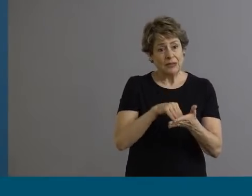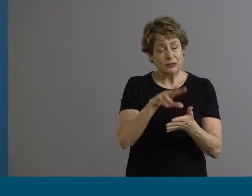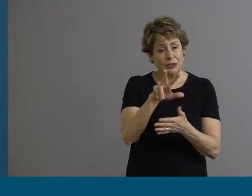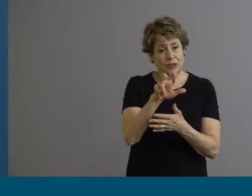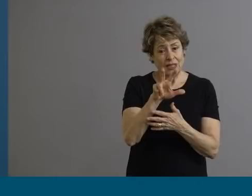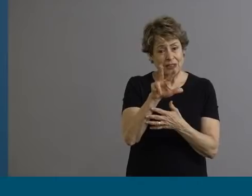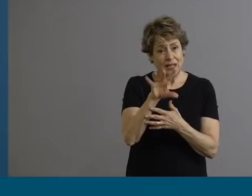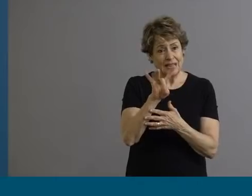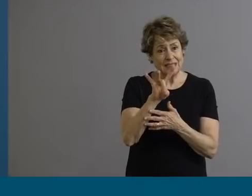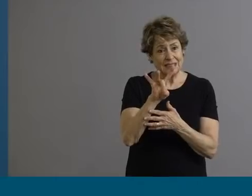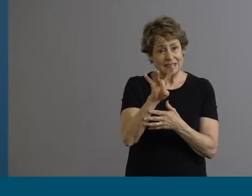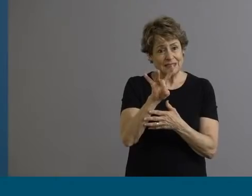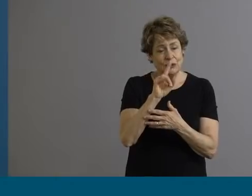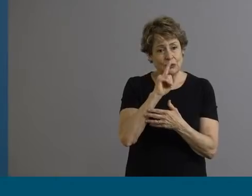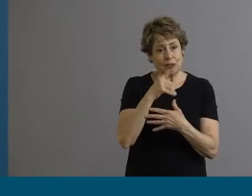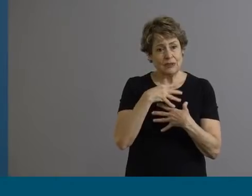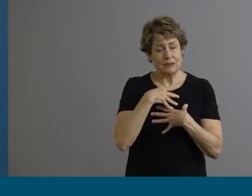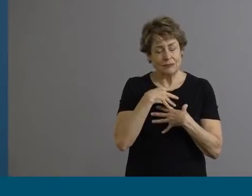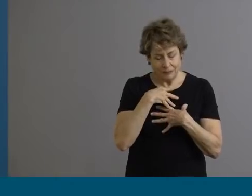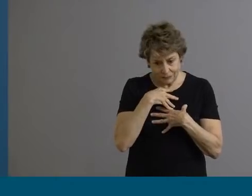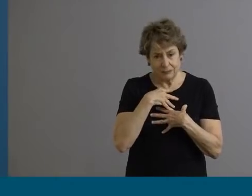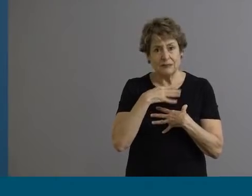lost an Arizonan.